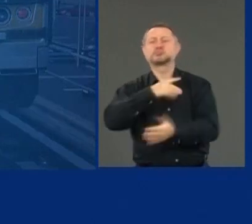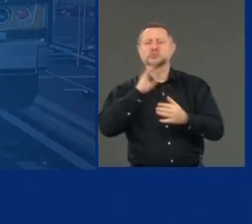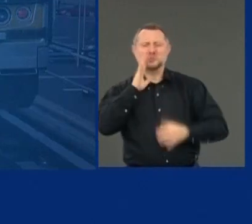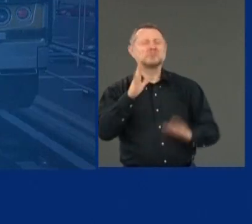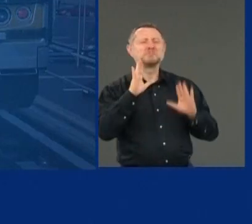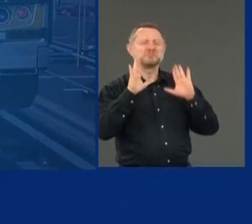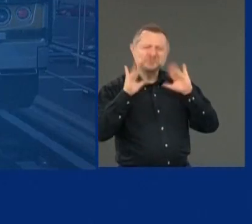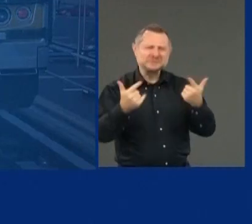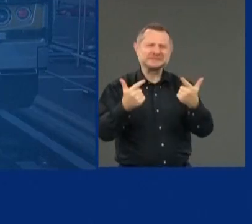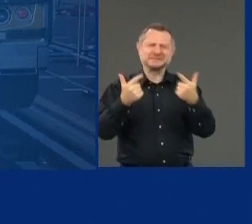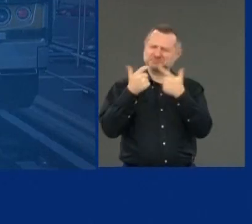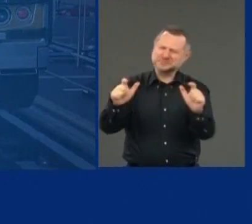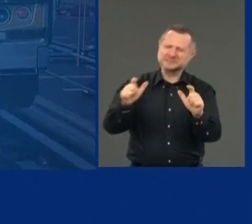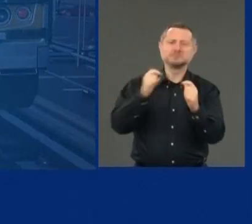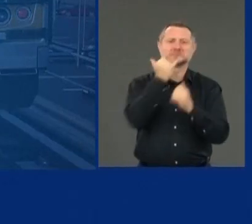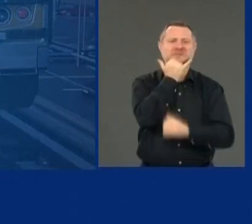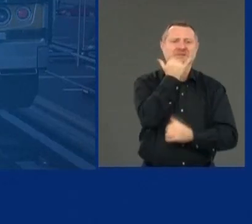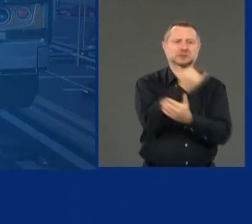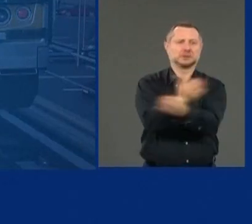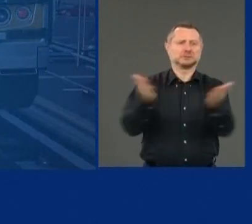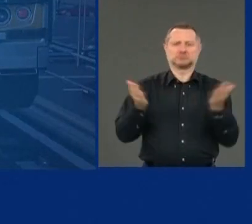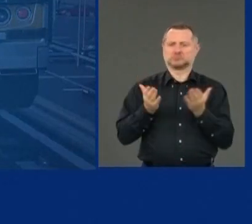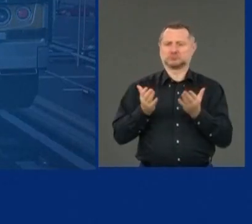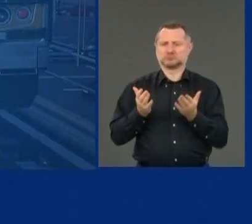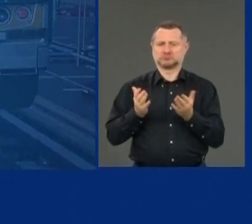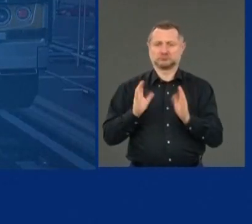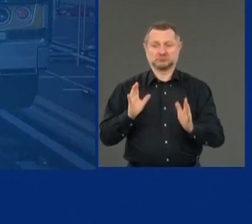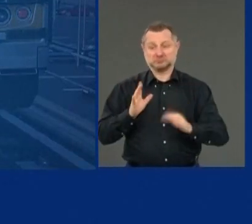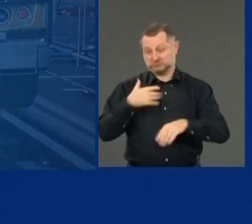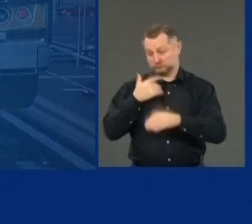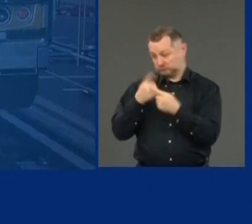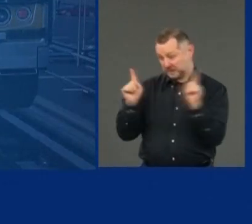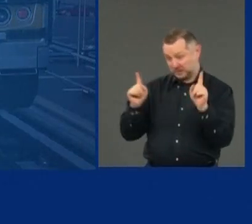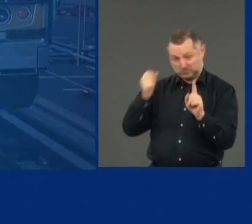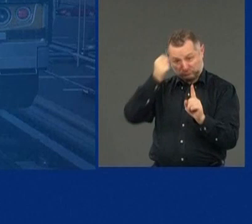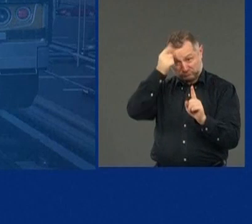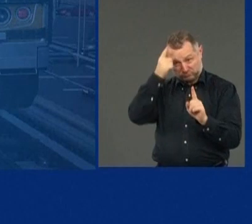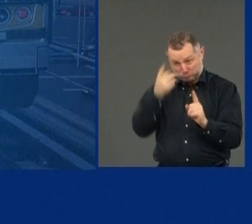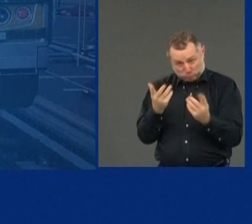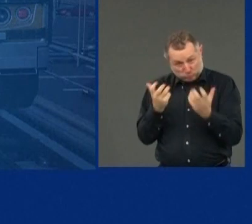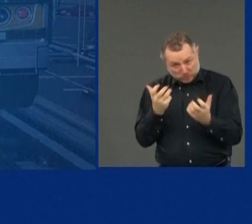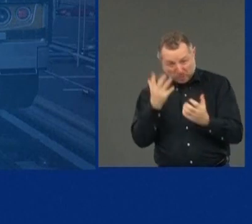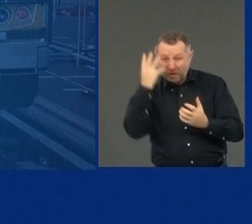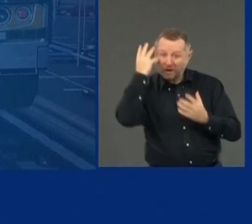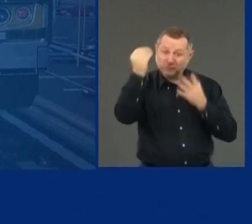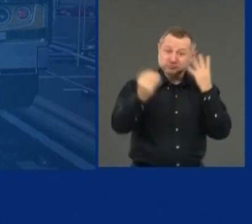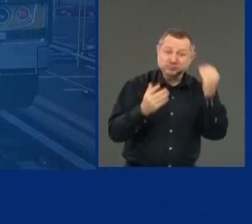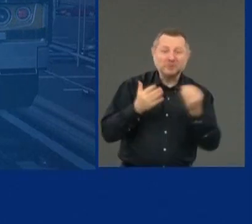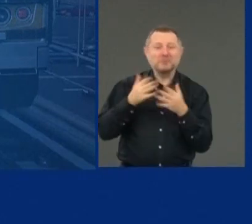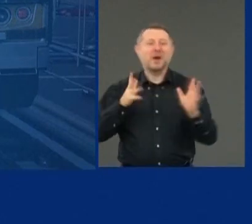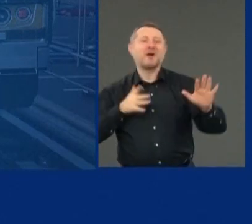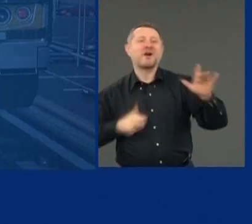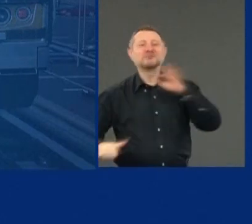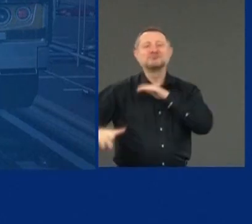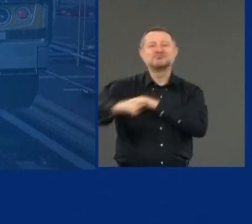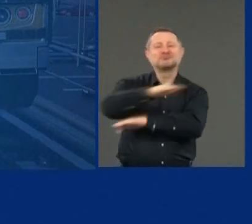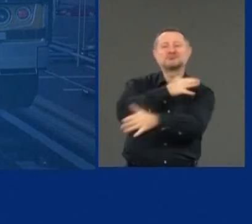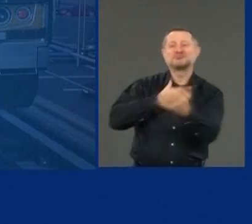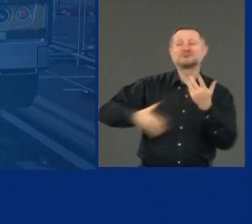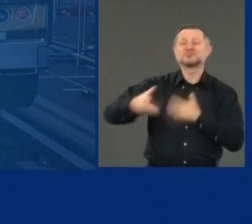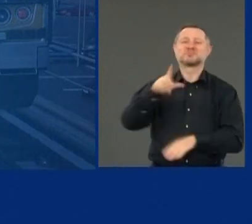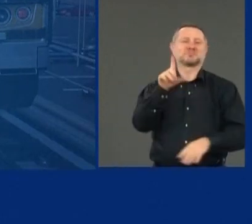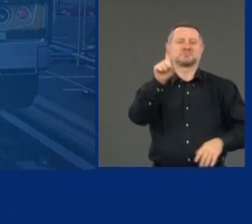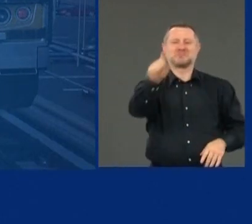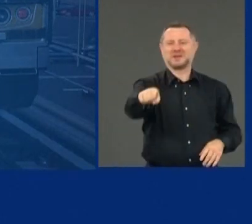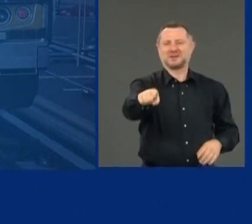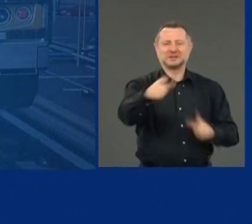I do know, as governor, if you're going to subject other people in the public to your behavior, then you have to wear a